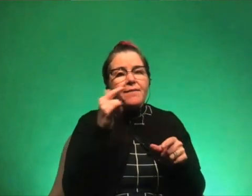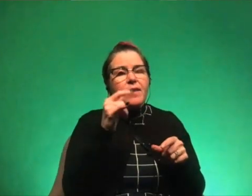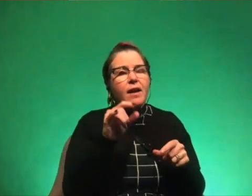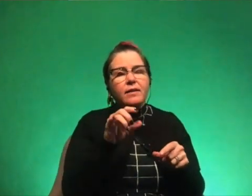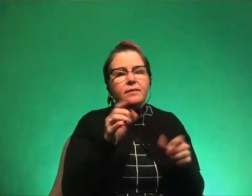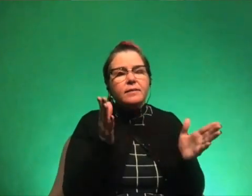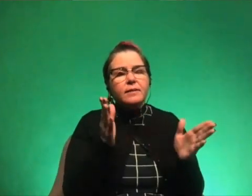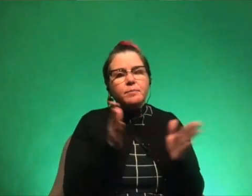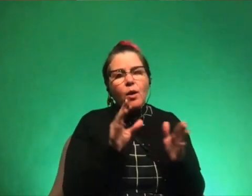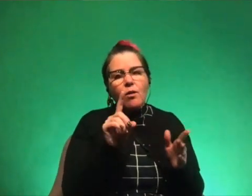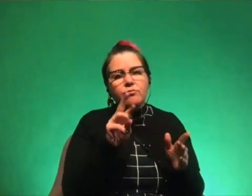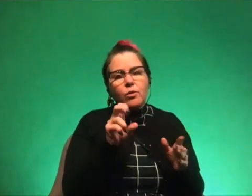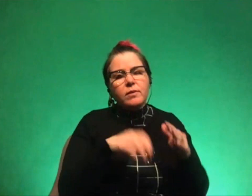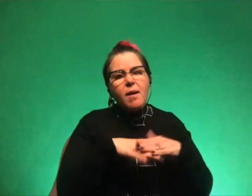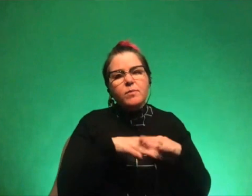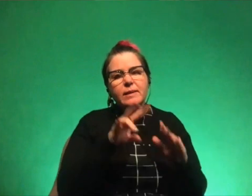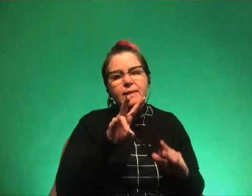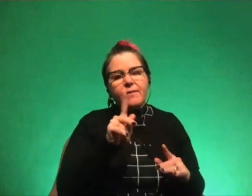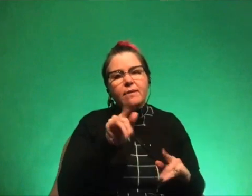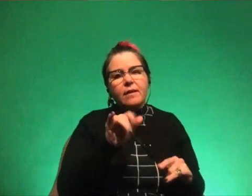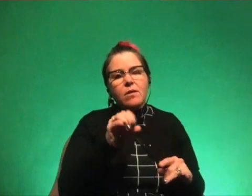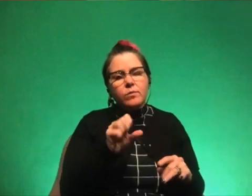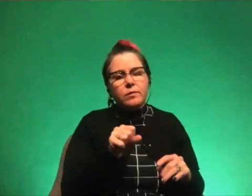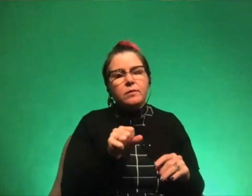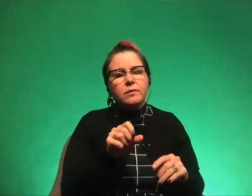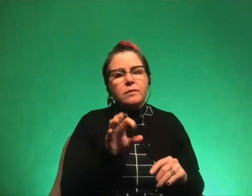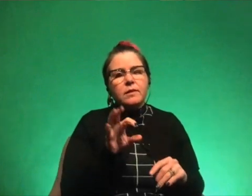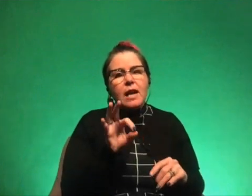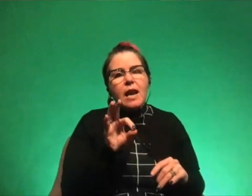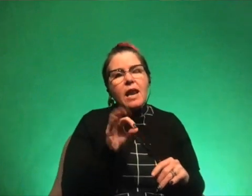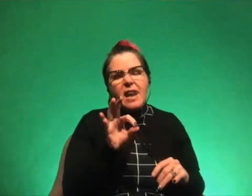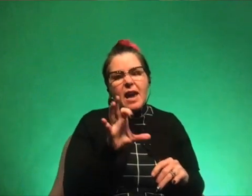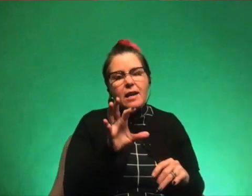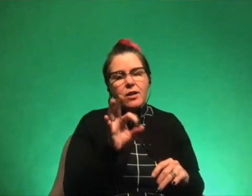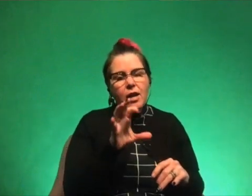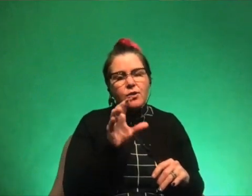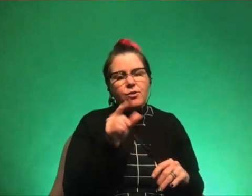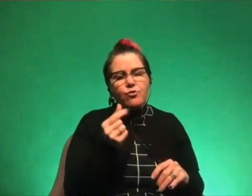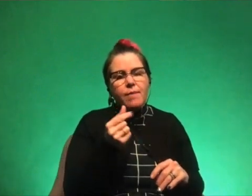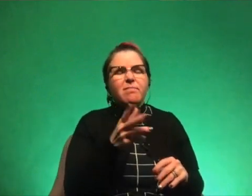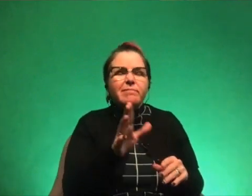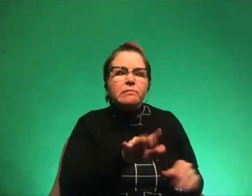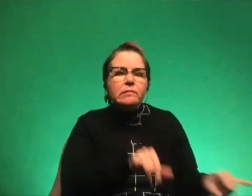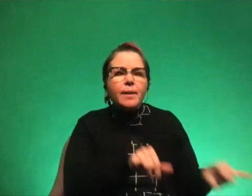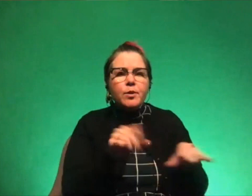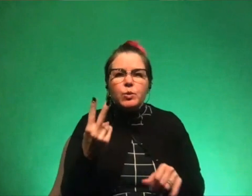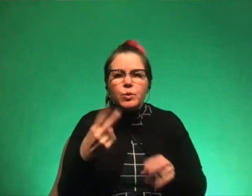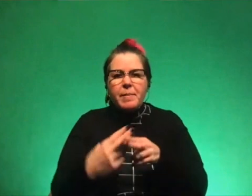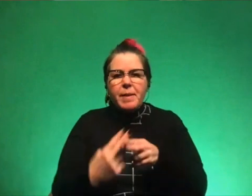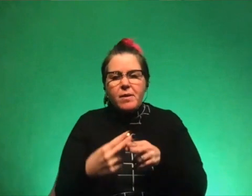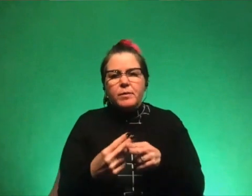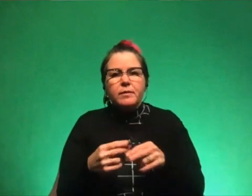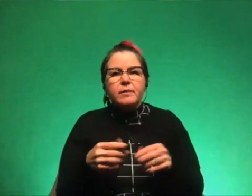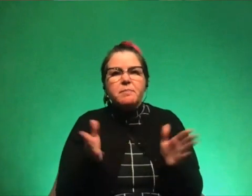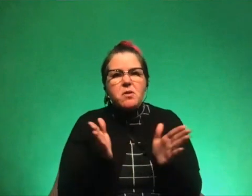7 kilos. We use a small sort of 900 gram drone, so like around 2 pounds. And it's quite